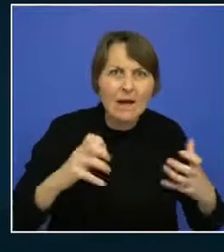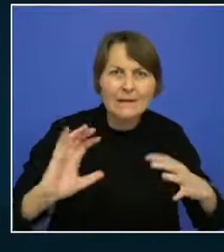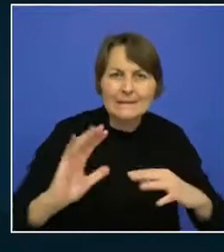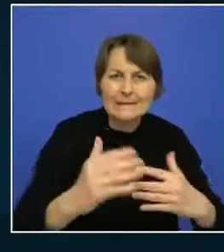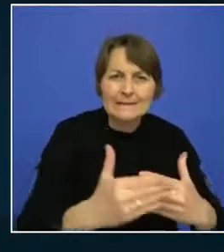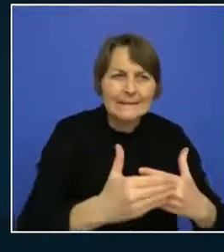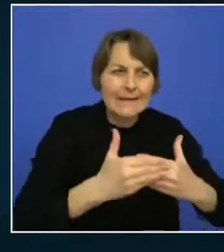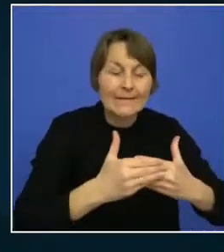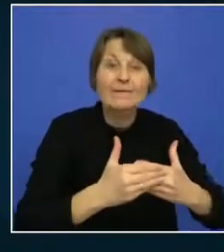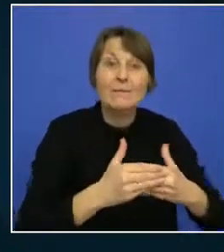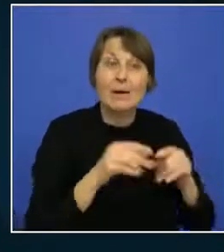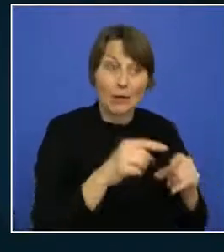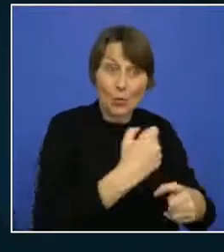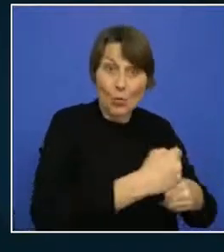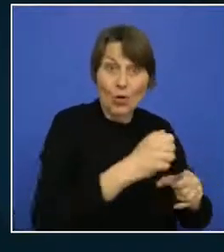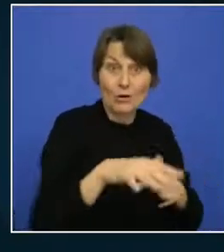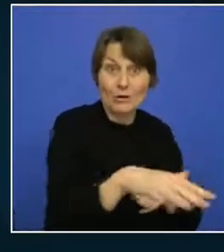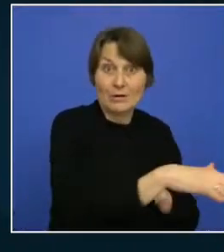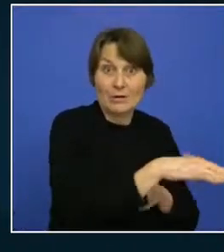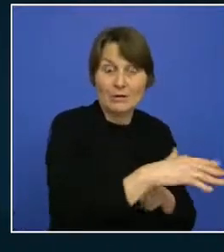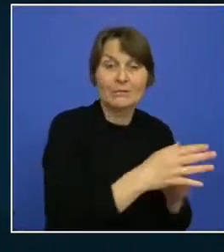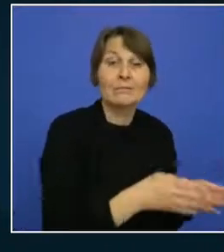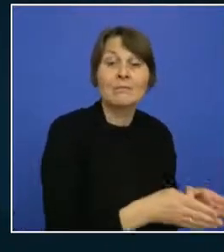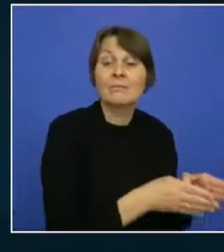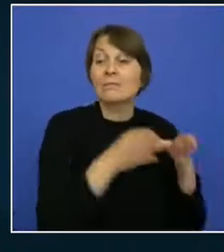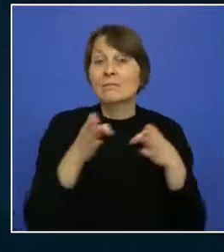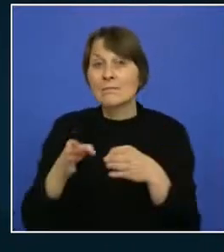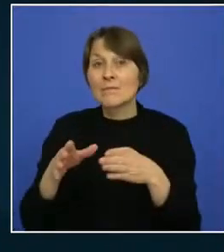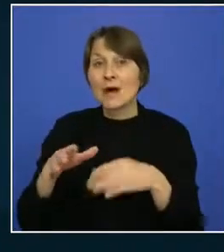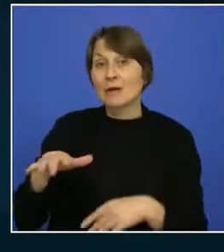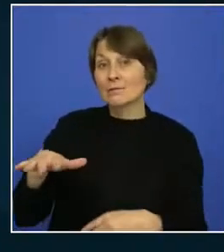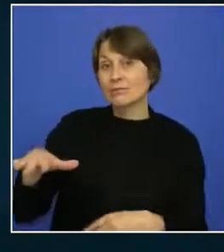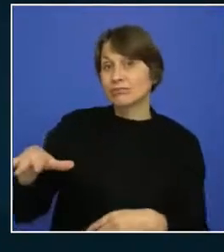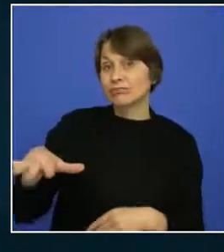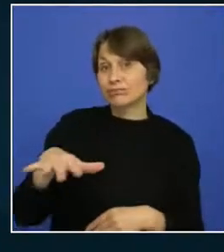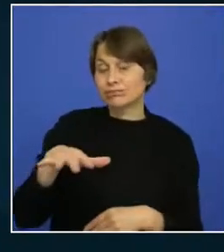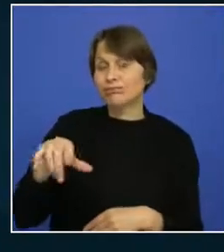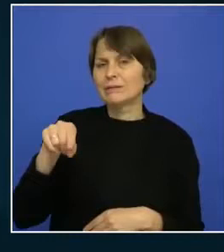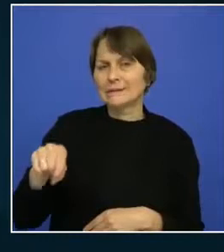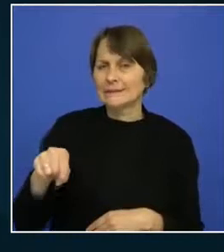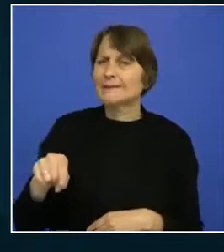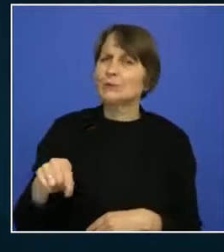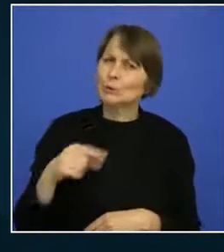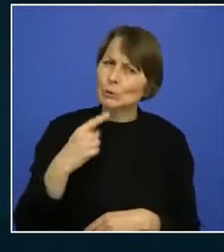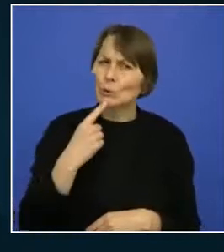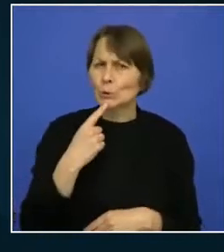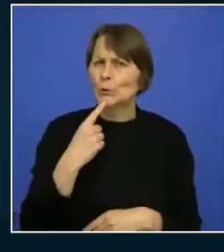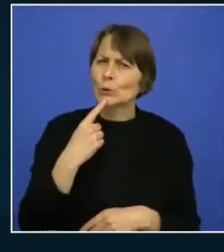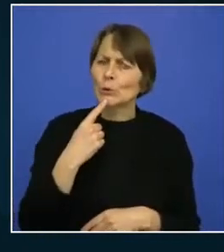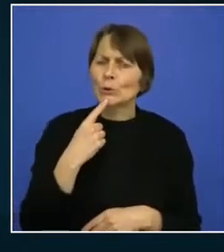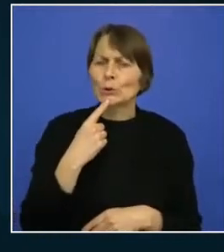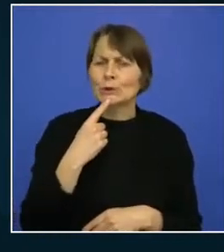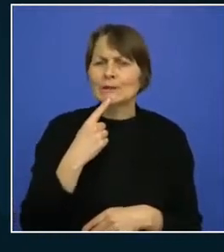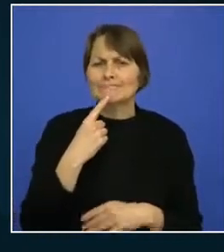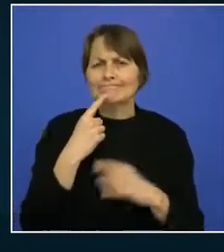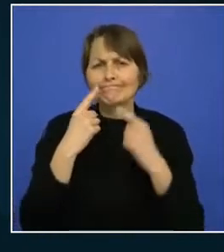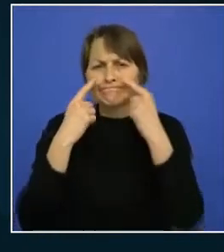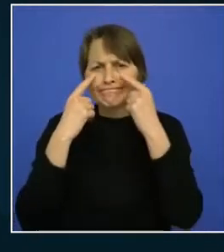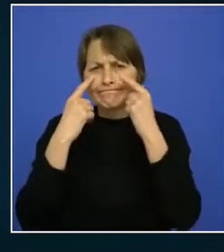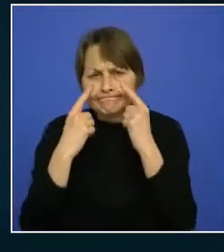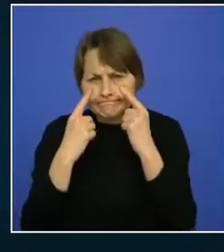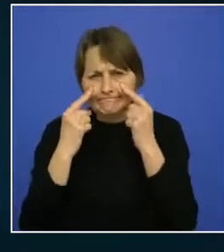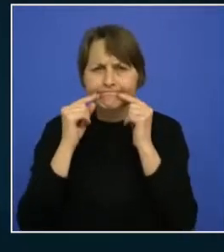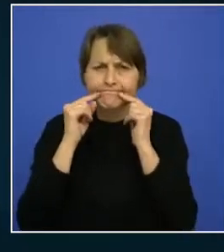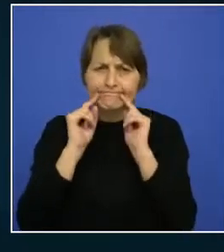side. Now, on the other side, there's a very, serious and sad side, as we